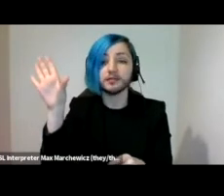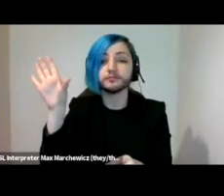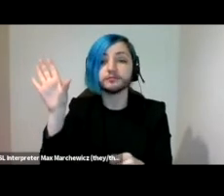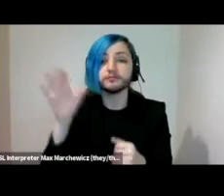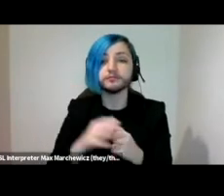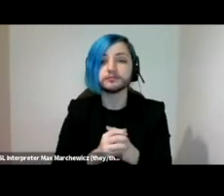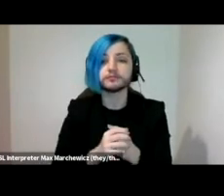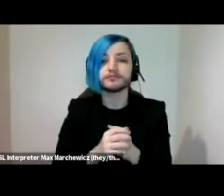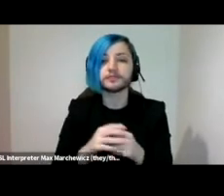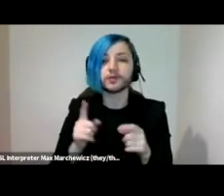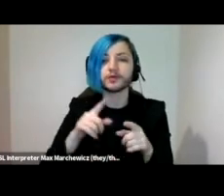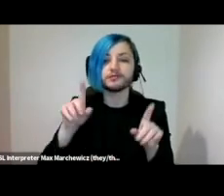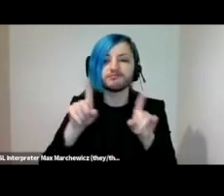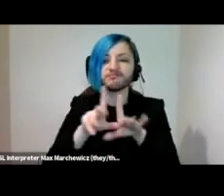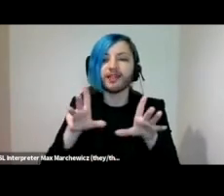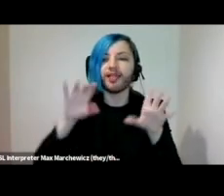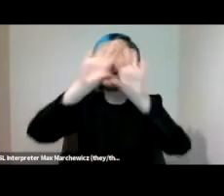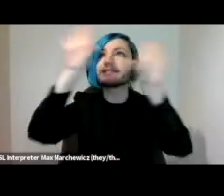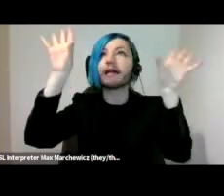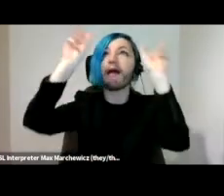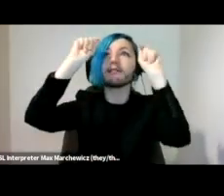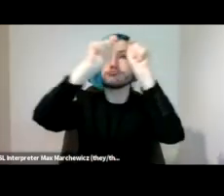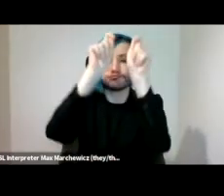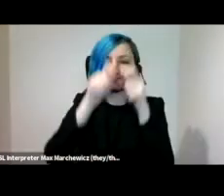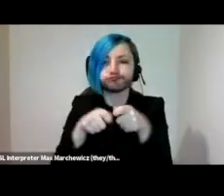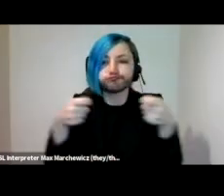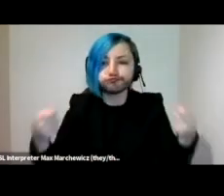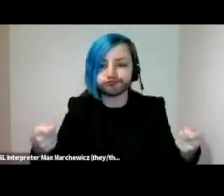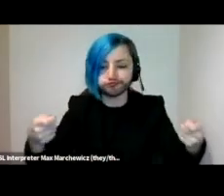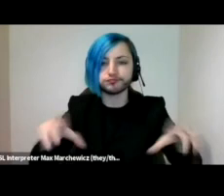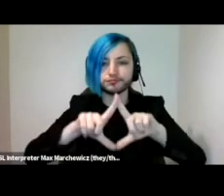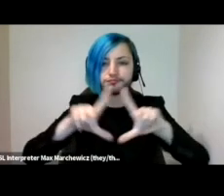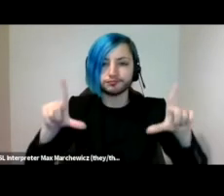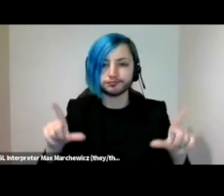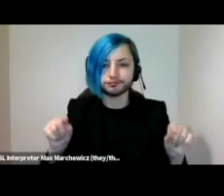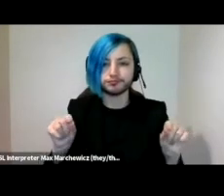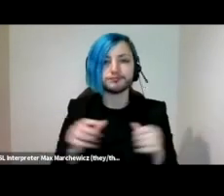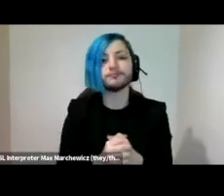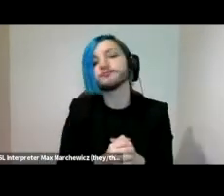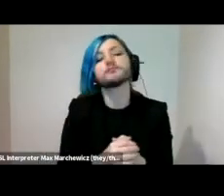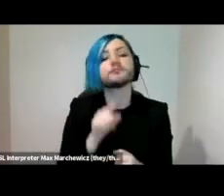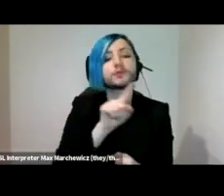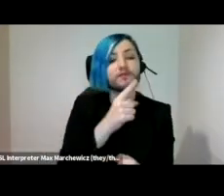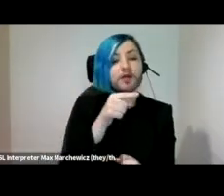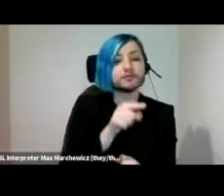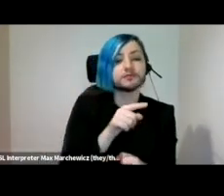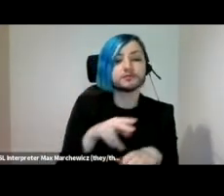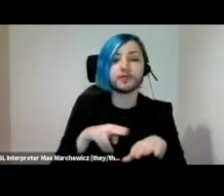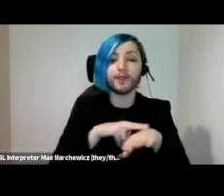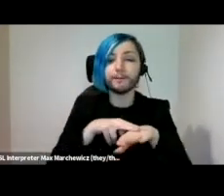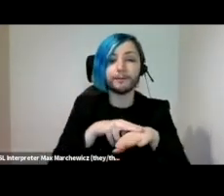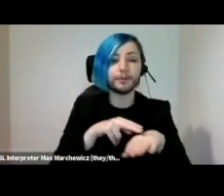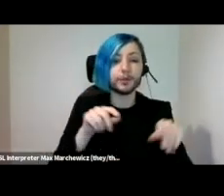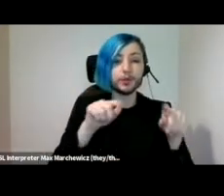of unwrapped and put on the page. And in this first picture, the blue ellipses are telling